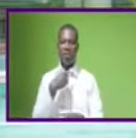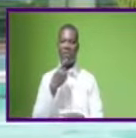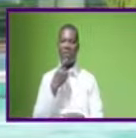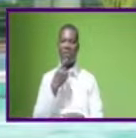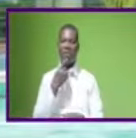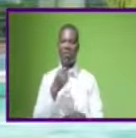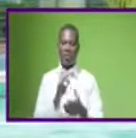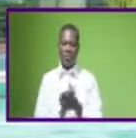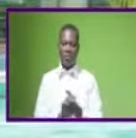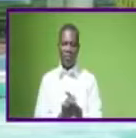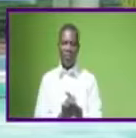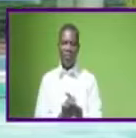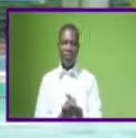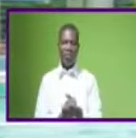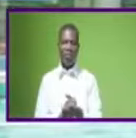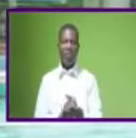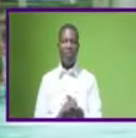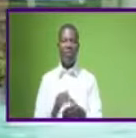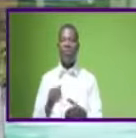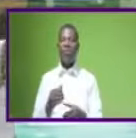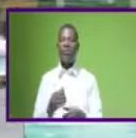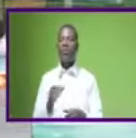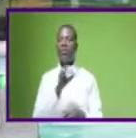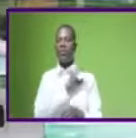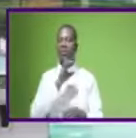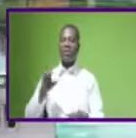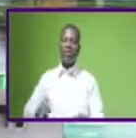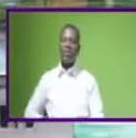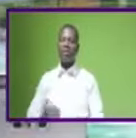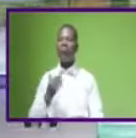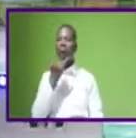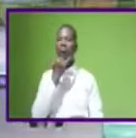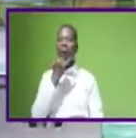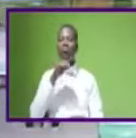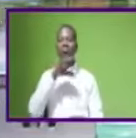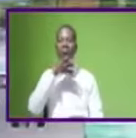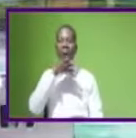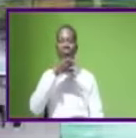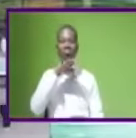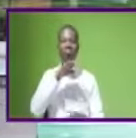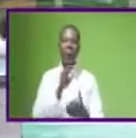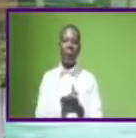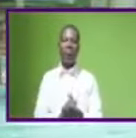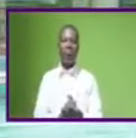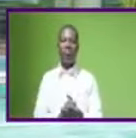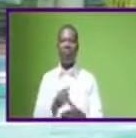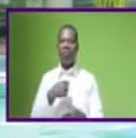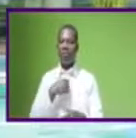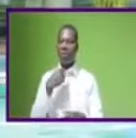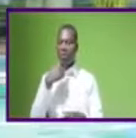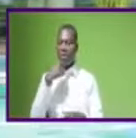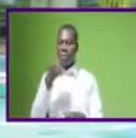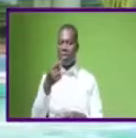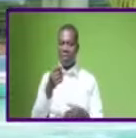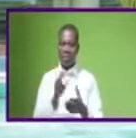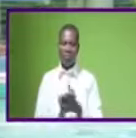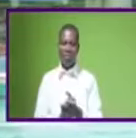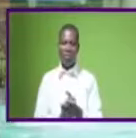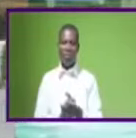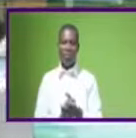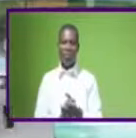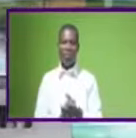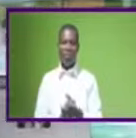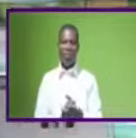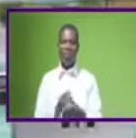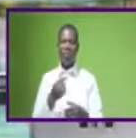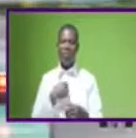have said it. Christos sometimes tell that the Christianity in this land is disgusting. Maka, I have said it.